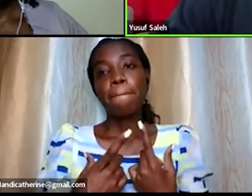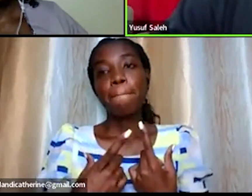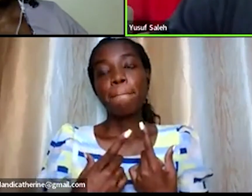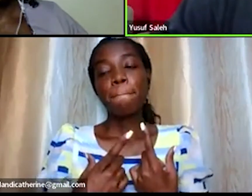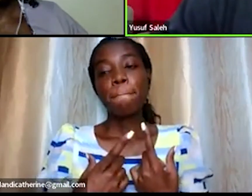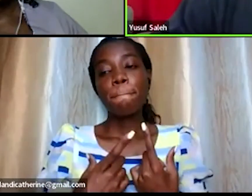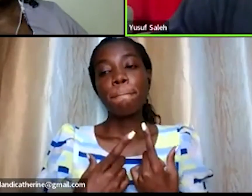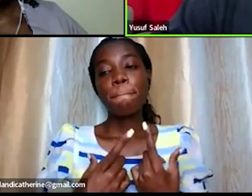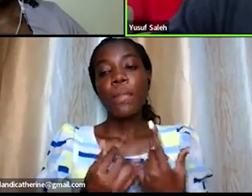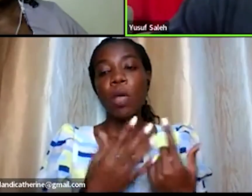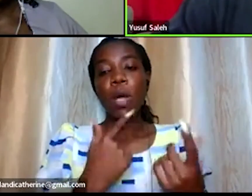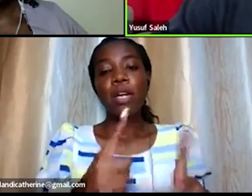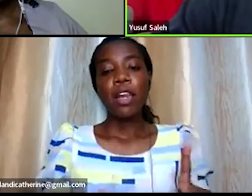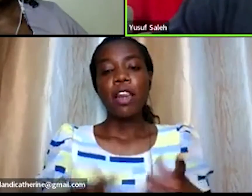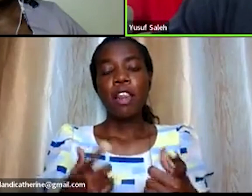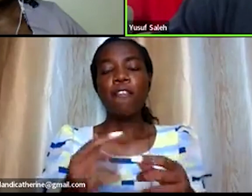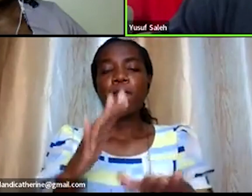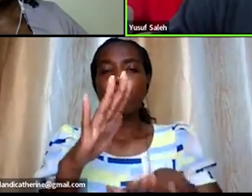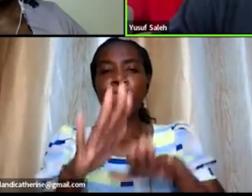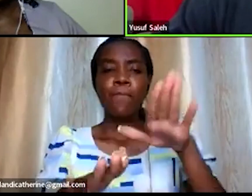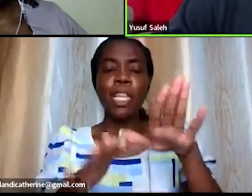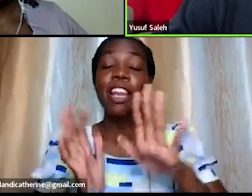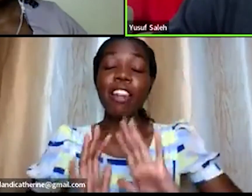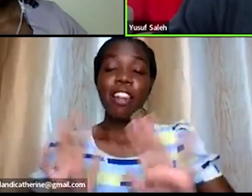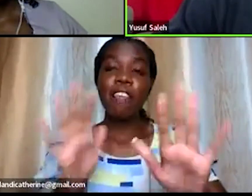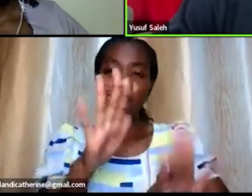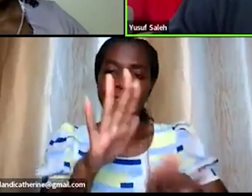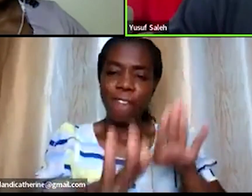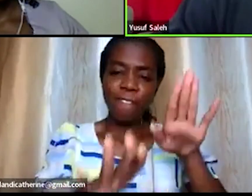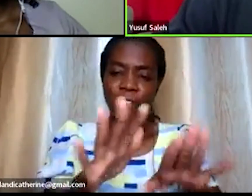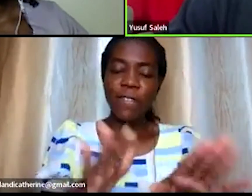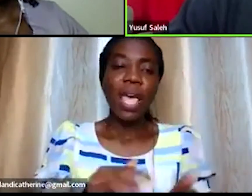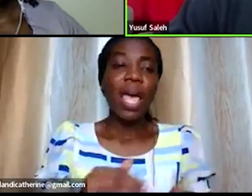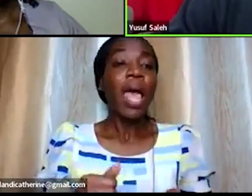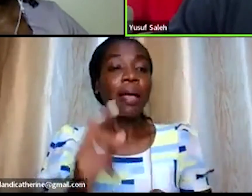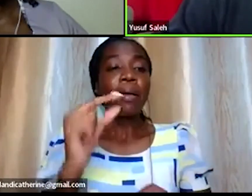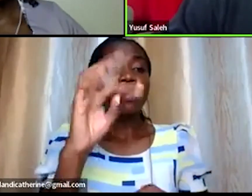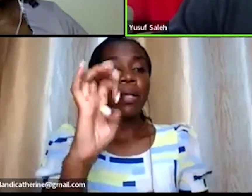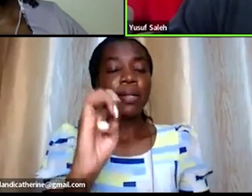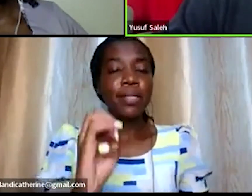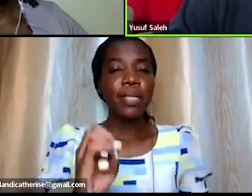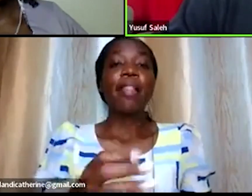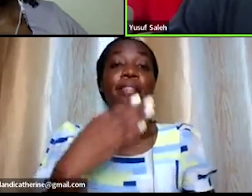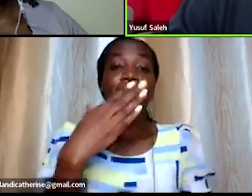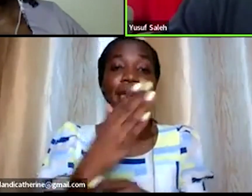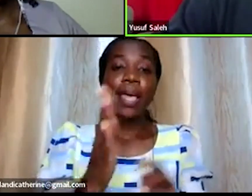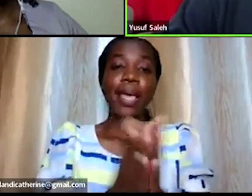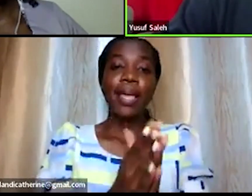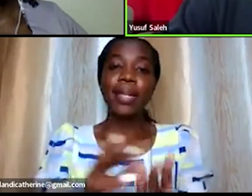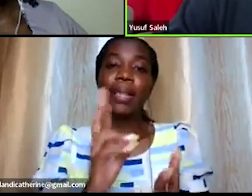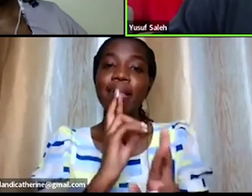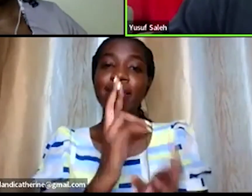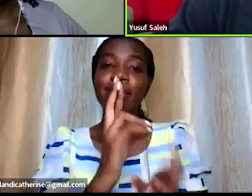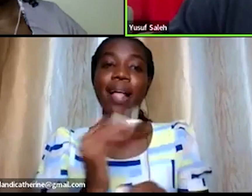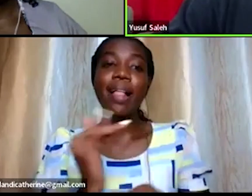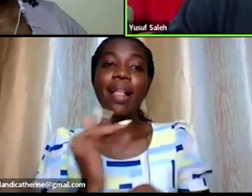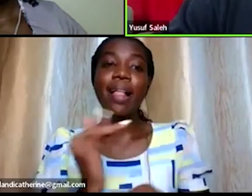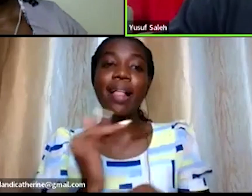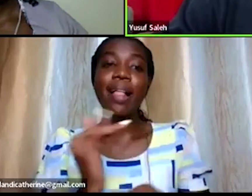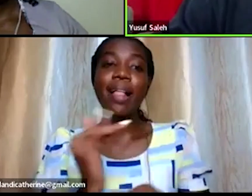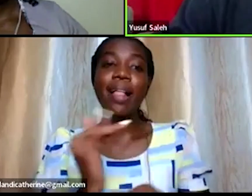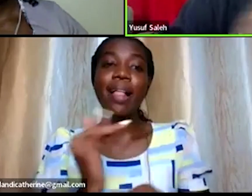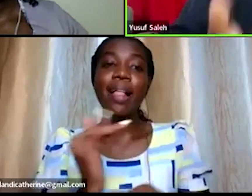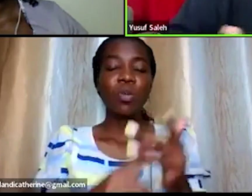a footprint where people can see Grace was here, and these are the results. This is what Grace did when he was in